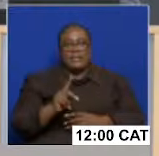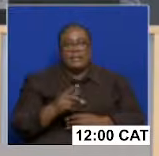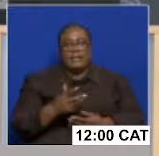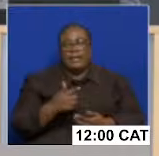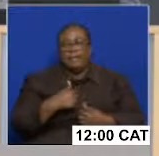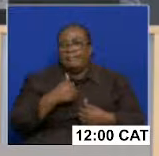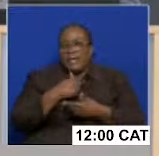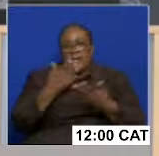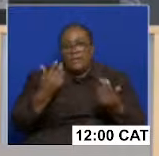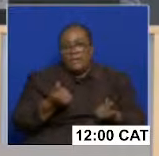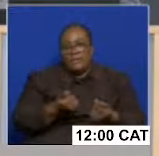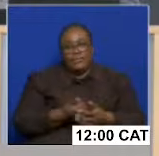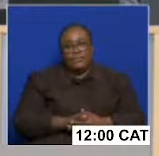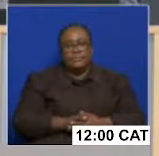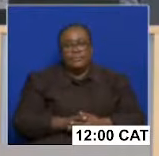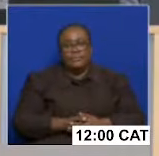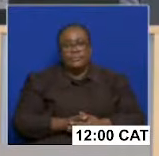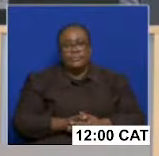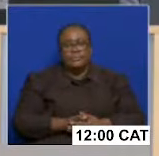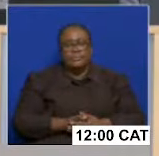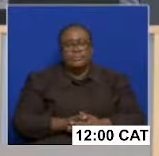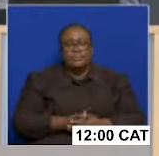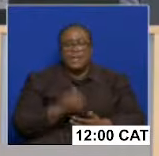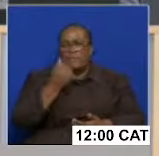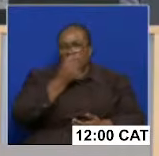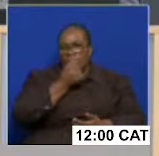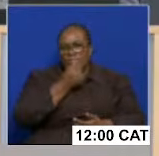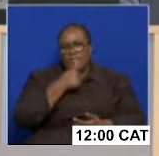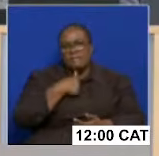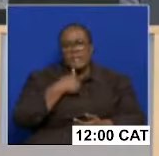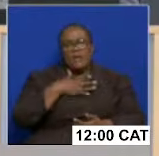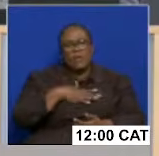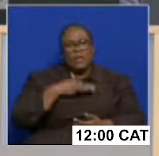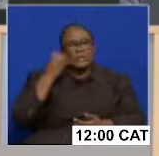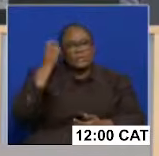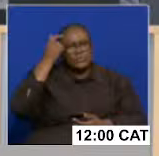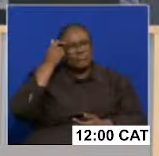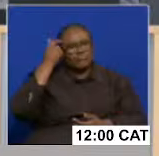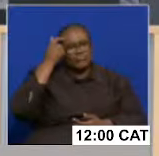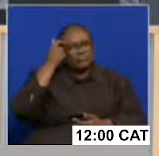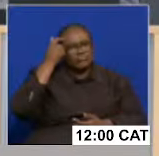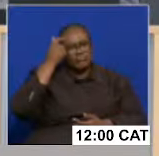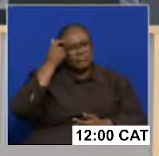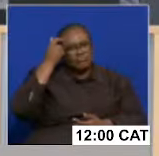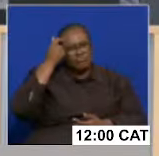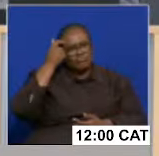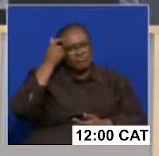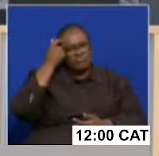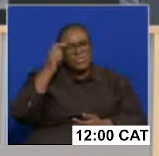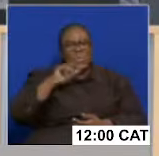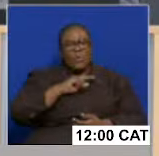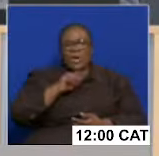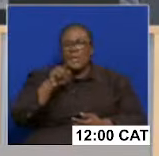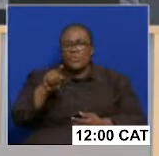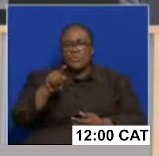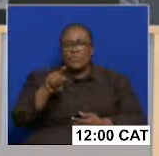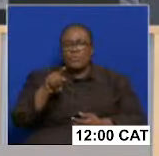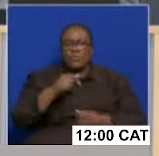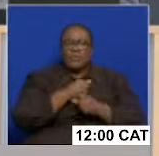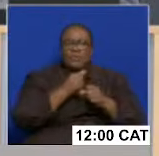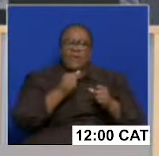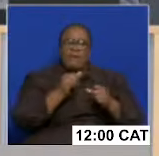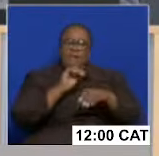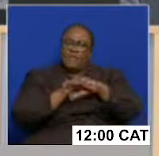sorry to interrupt you. I'm curious to know why you did not ask your friend who was knowledgeable about these precious